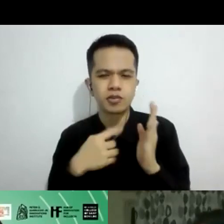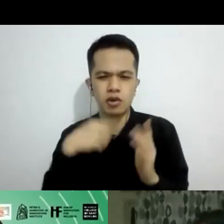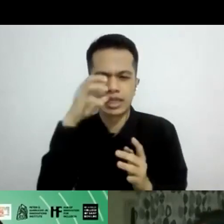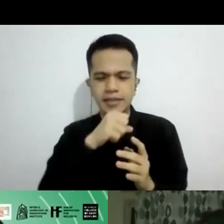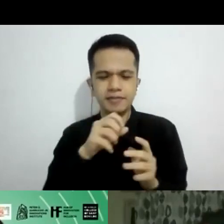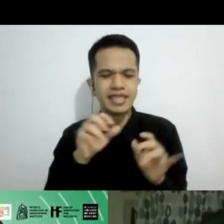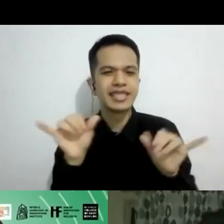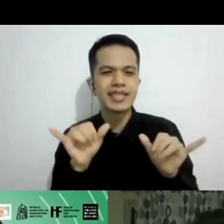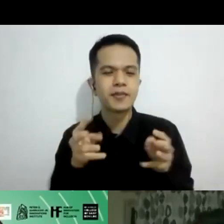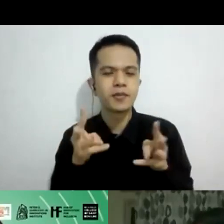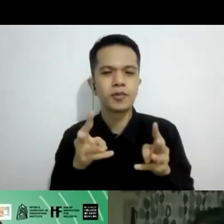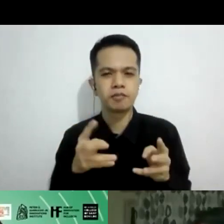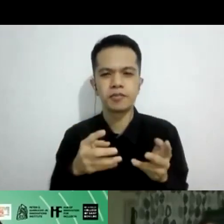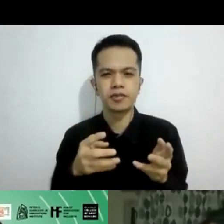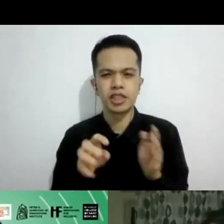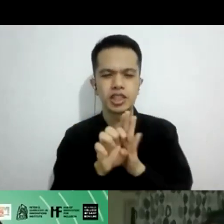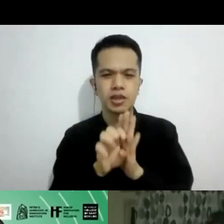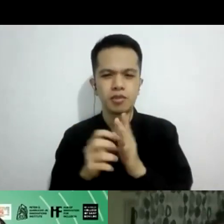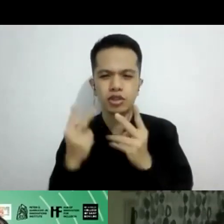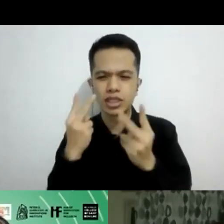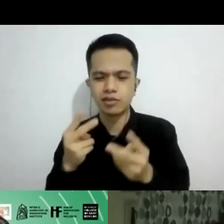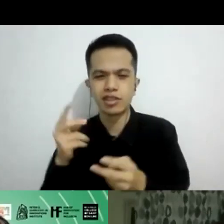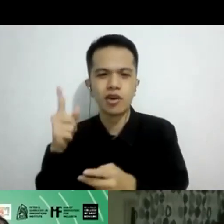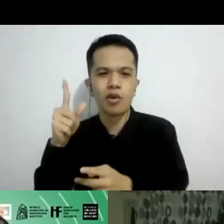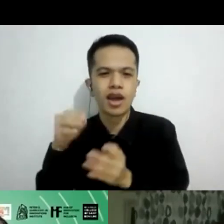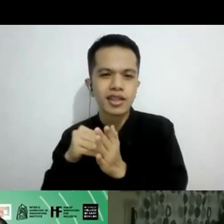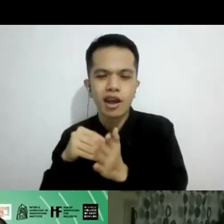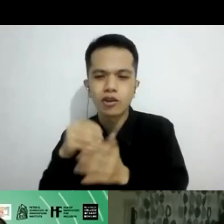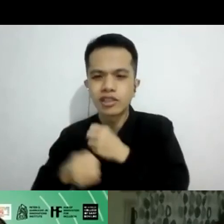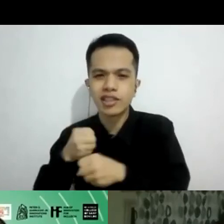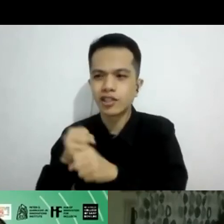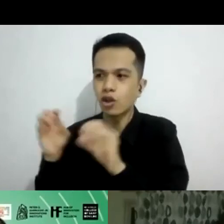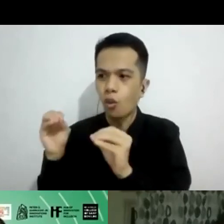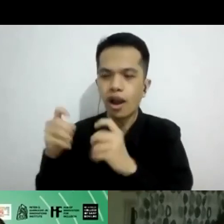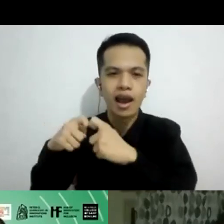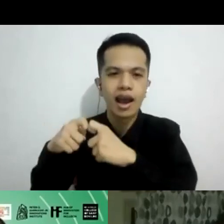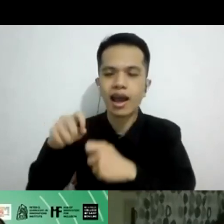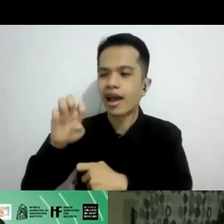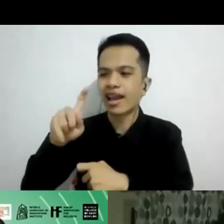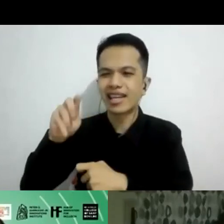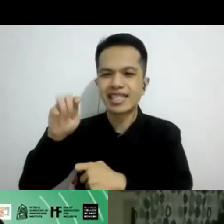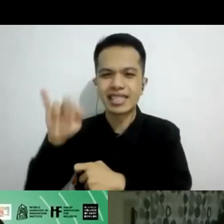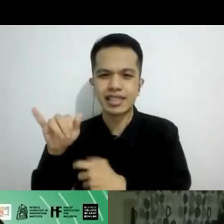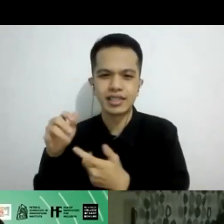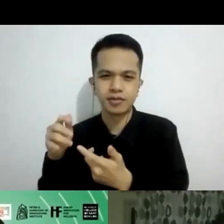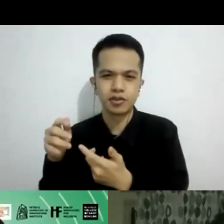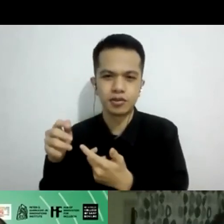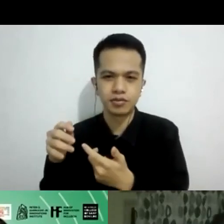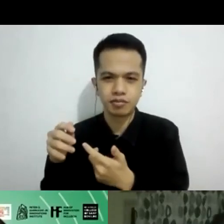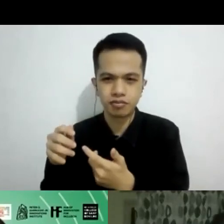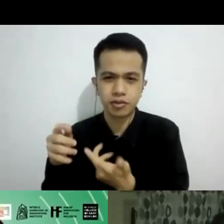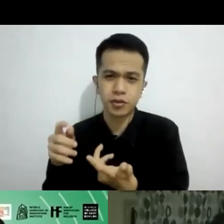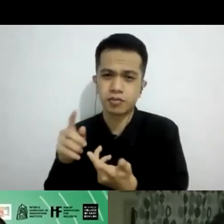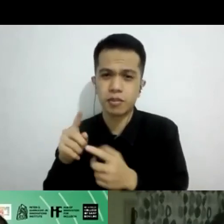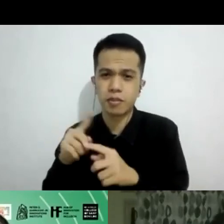goes the same way. You could say, well, we've lived hundreds of thousands of years without electricity. Would electricity be really necessary? So I know